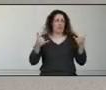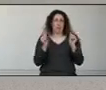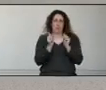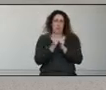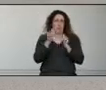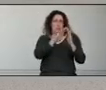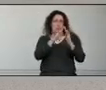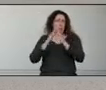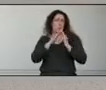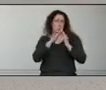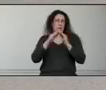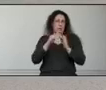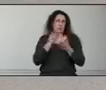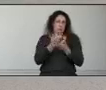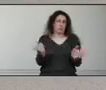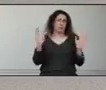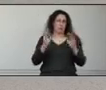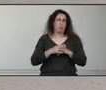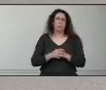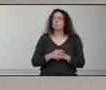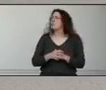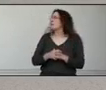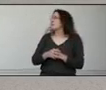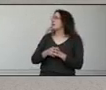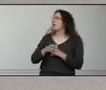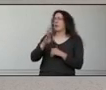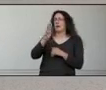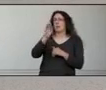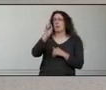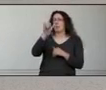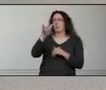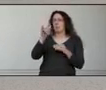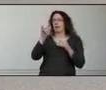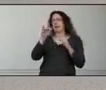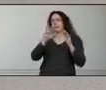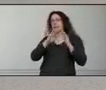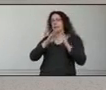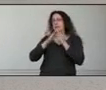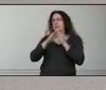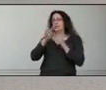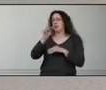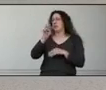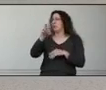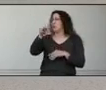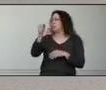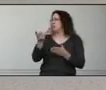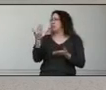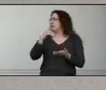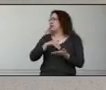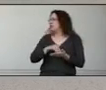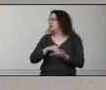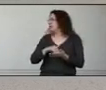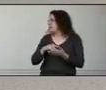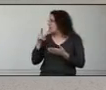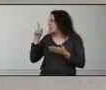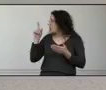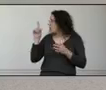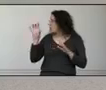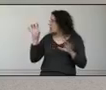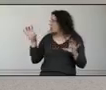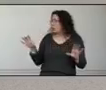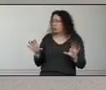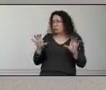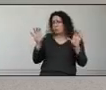Yeah. So, are there any preventative measures being taken to prevent further outbreaks in homeless shelters or